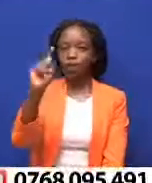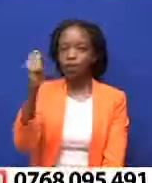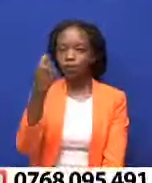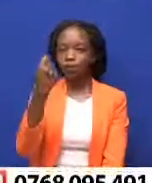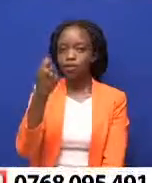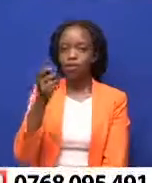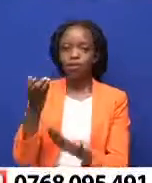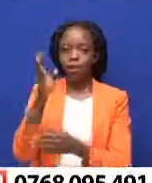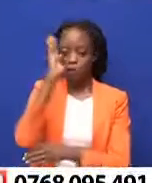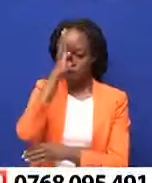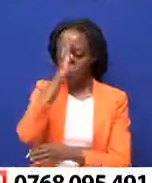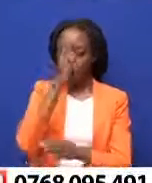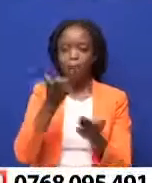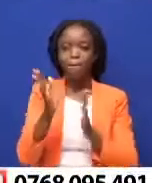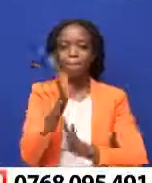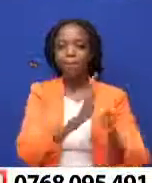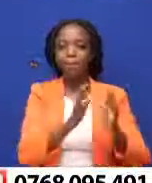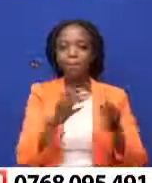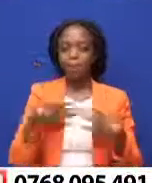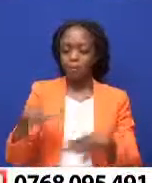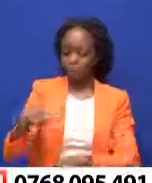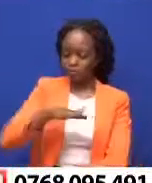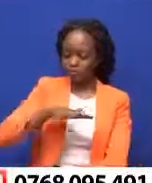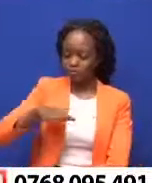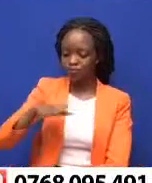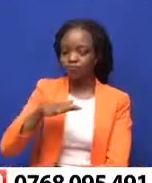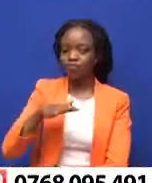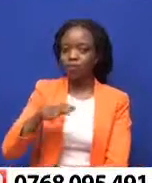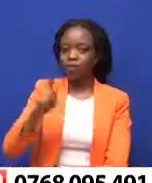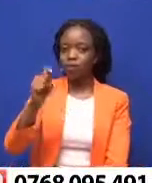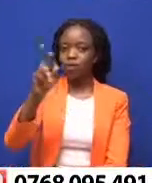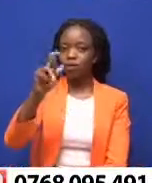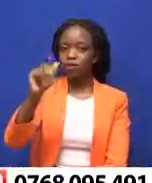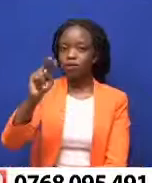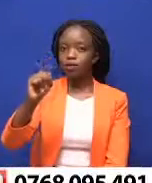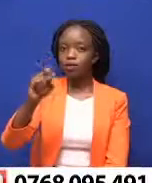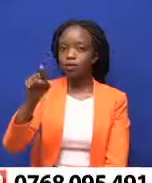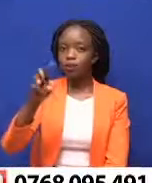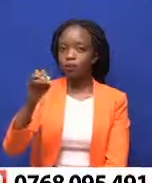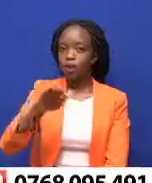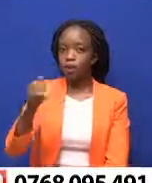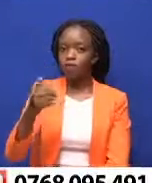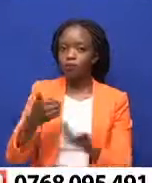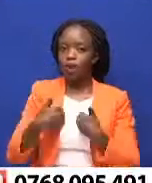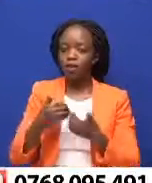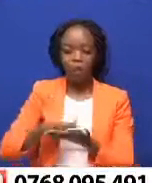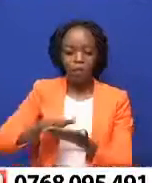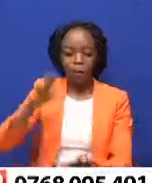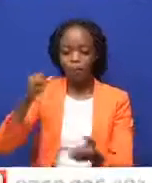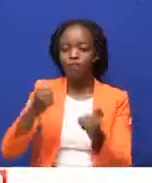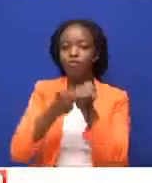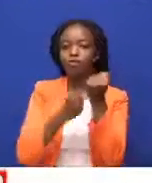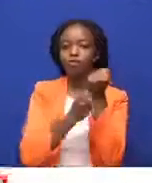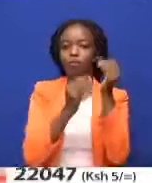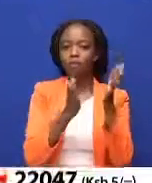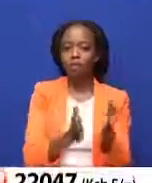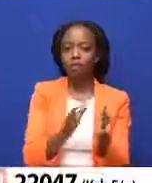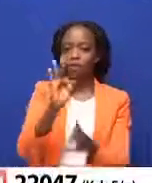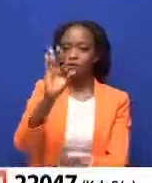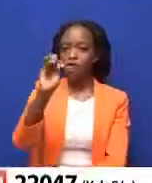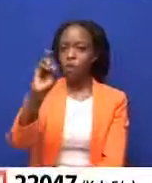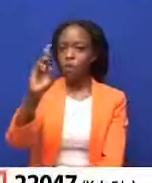affair. And like us people of Trans Nzoia, in Trans Nzoia County, we have more supporters of Ford